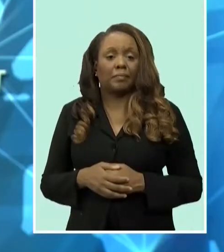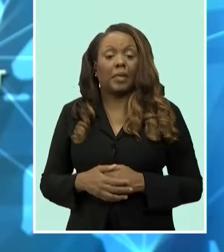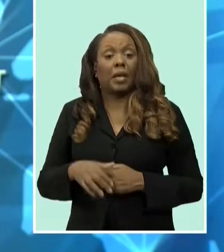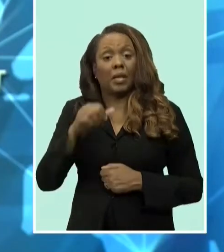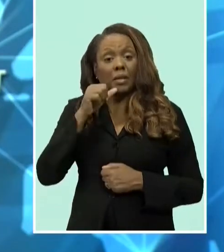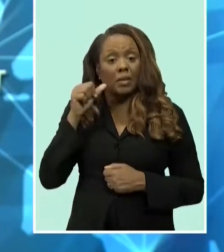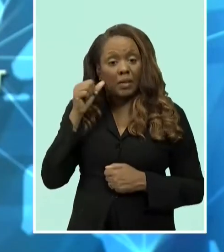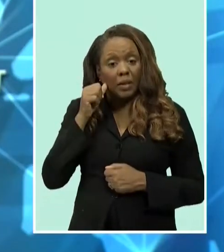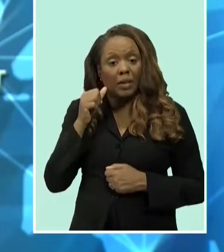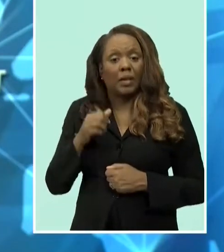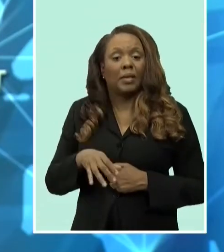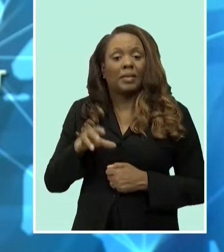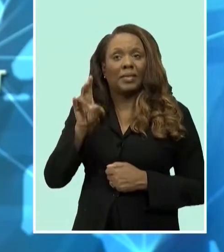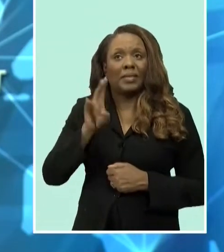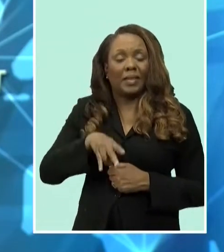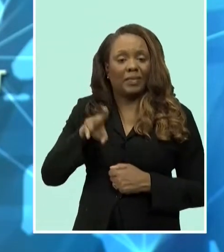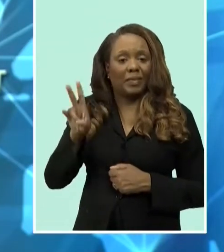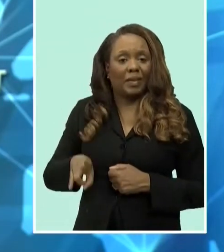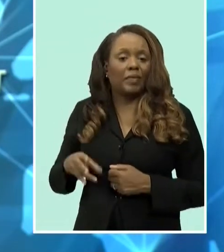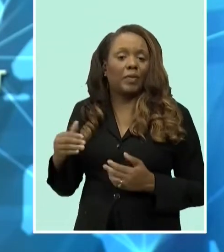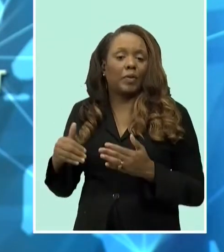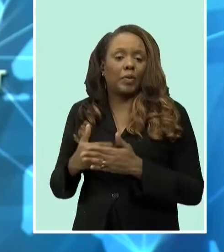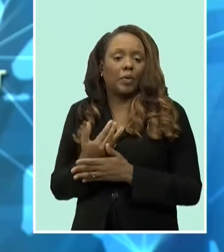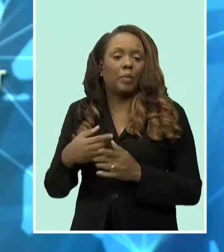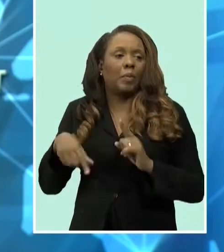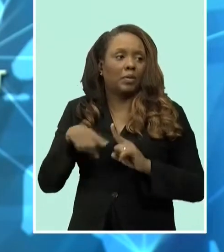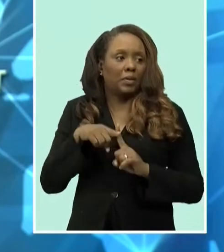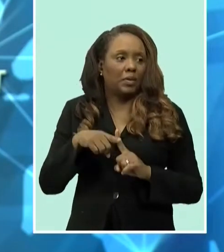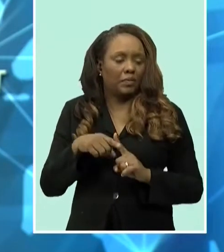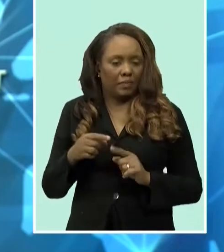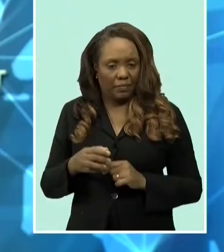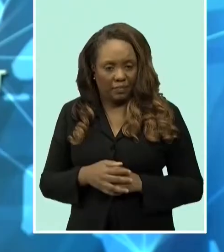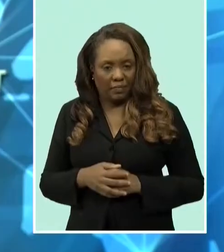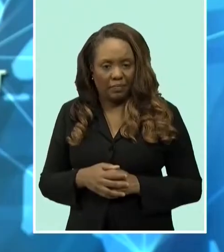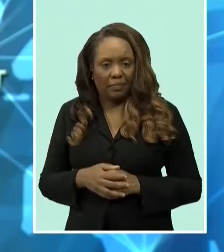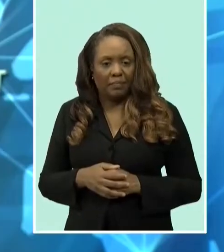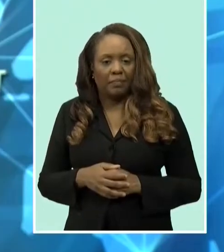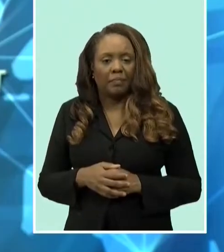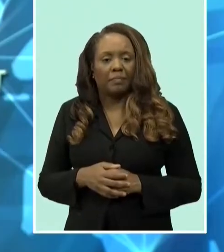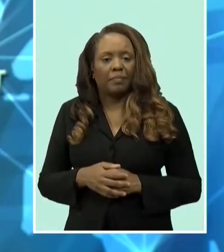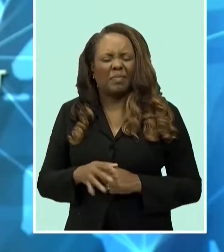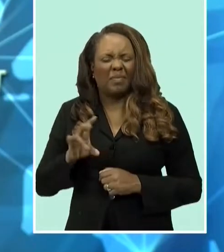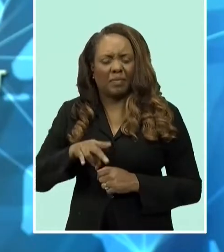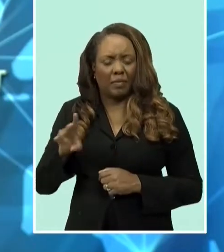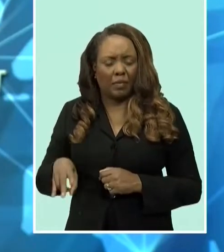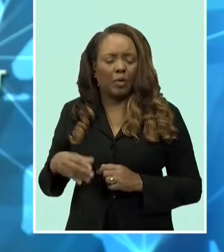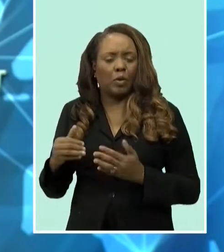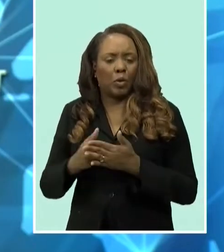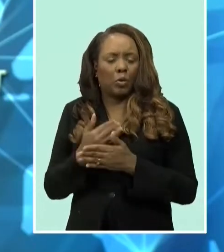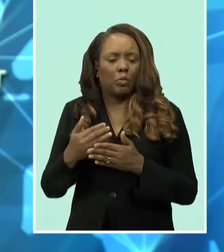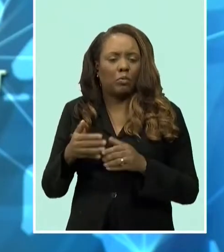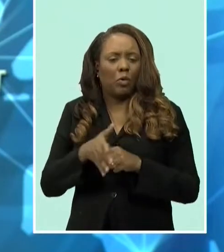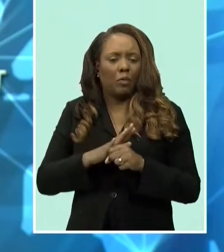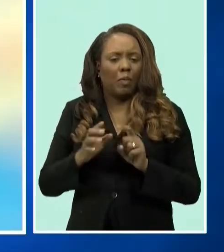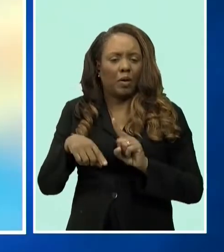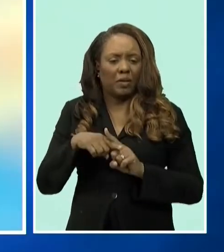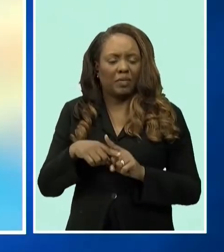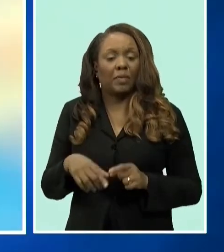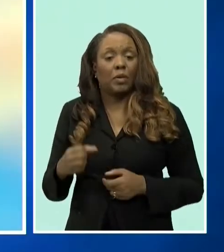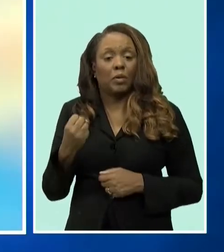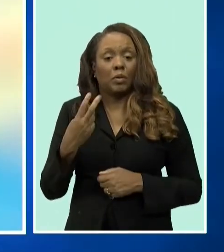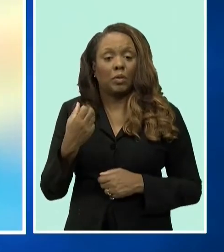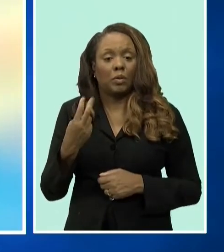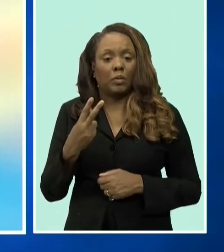COVID-19 cases, 43 males and 34 females, were recorded from the 432 tests conducted yesterday,